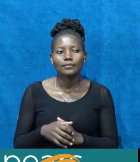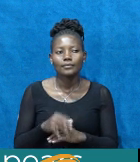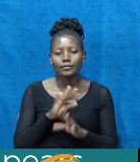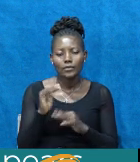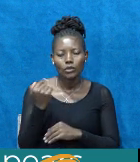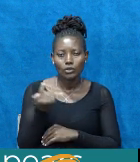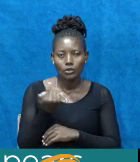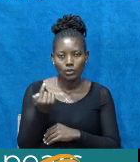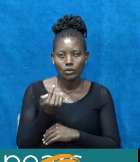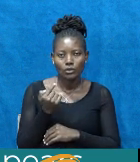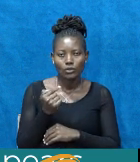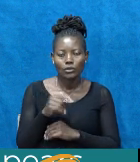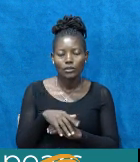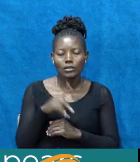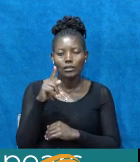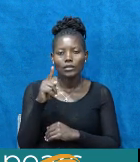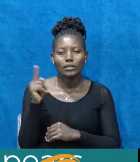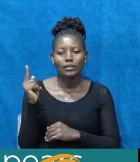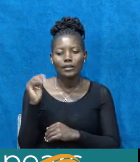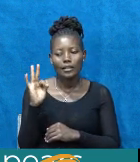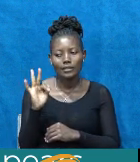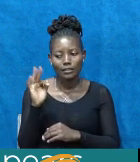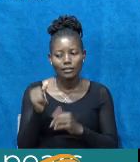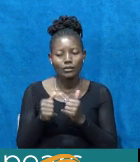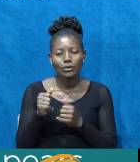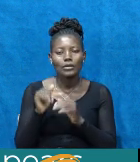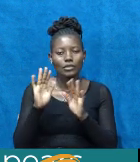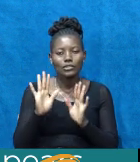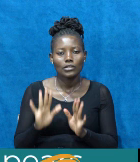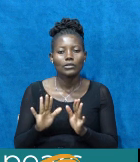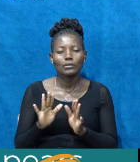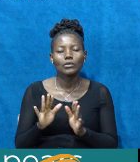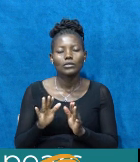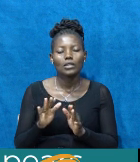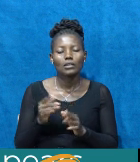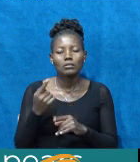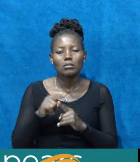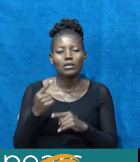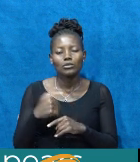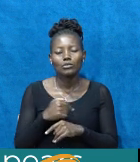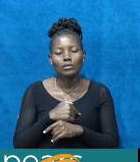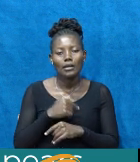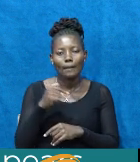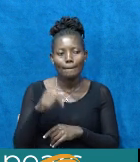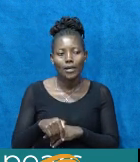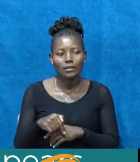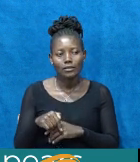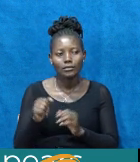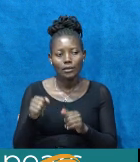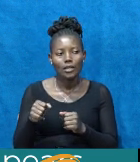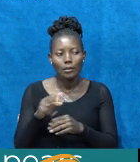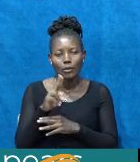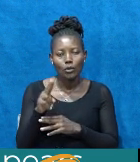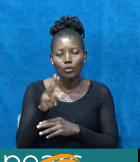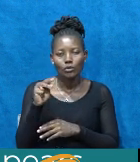important nutrients when it comes to recovery. So it's not only protein, carbohydrates, and fats that play a key role when it comes to recovery.